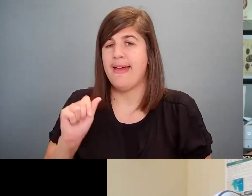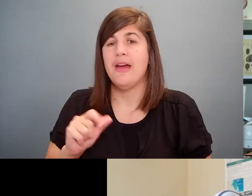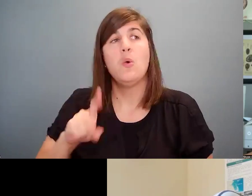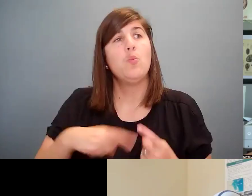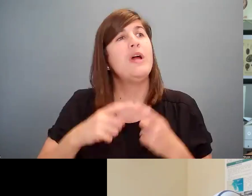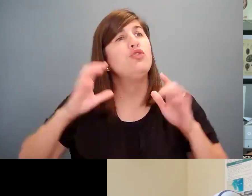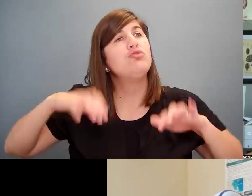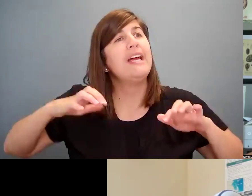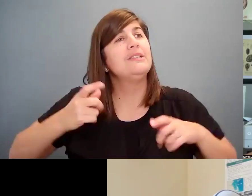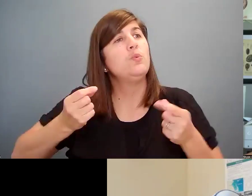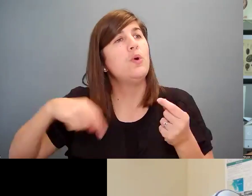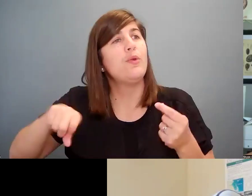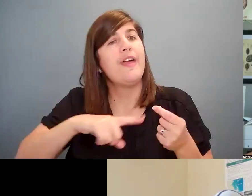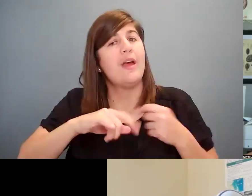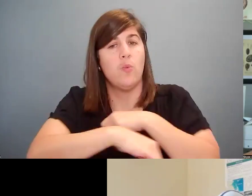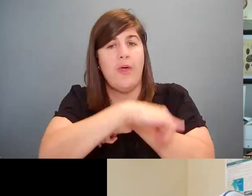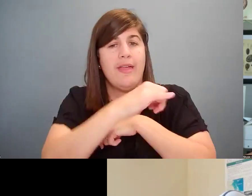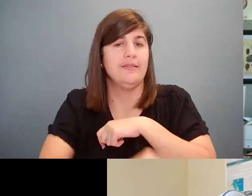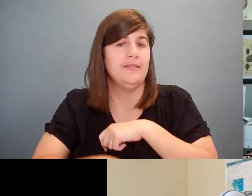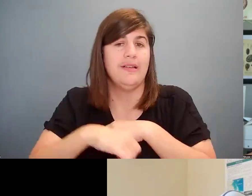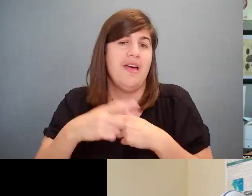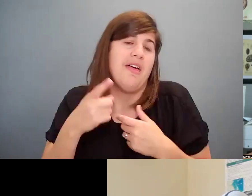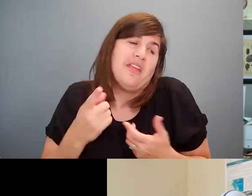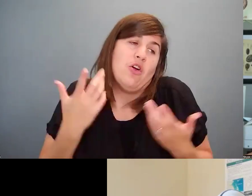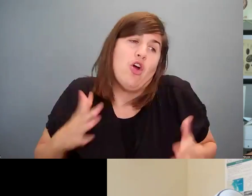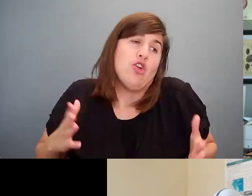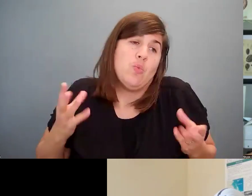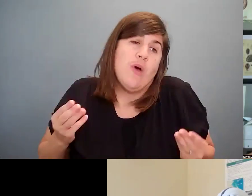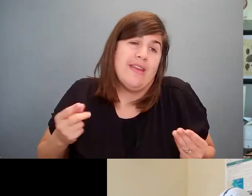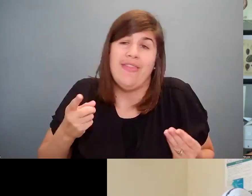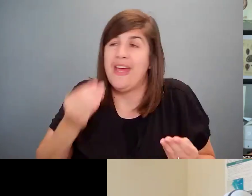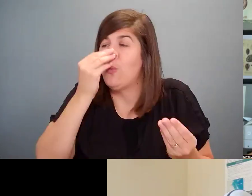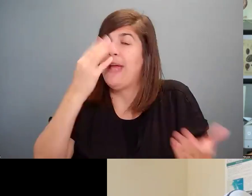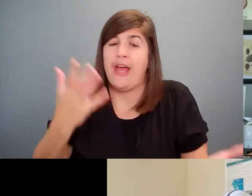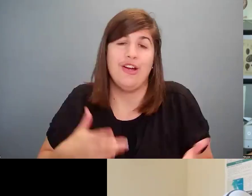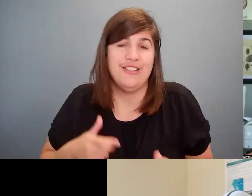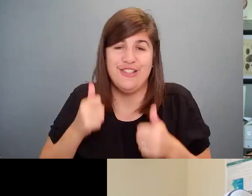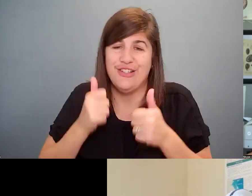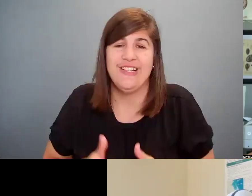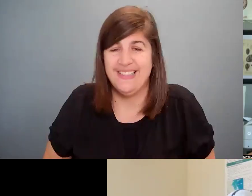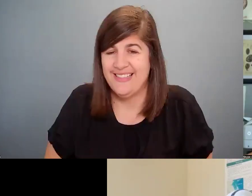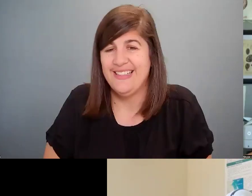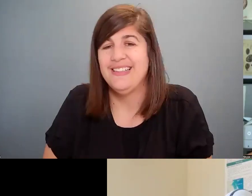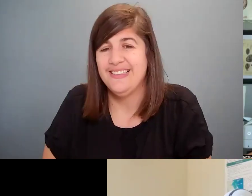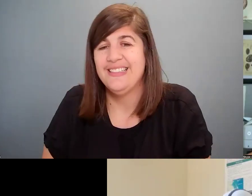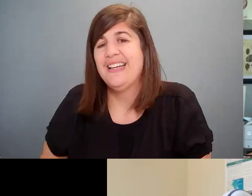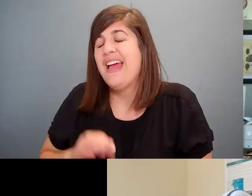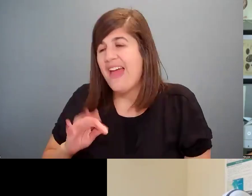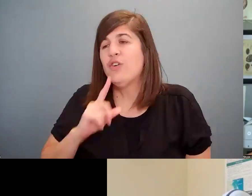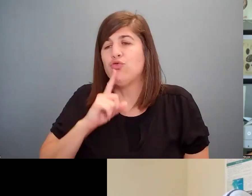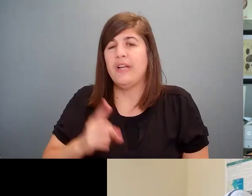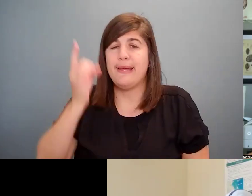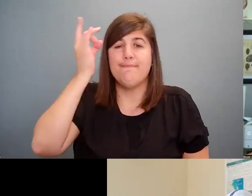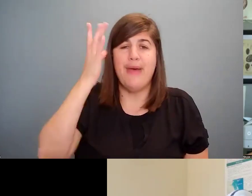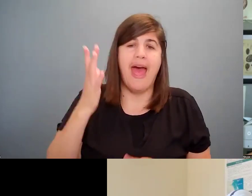rains? They're already wet. They don't really care. They're good. Sounds Yeah, good. if it's a really, really bad storm,